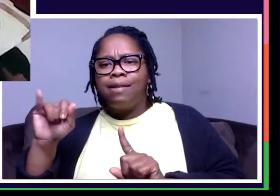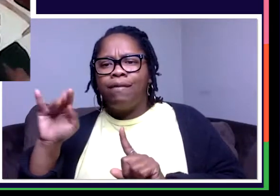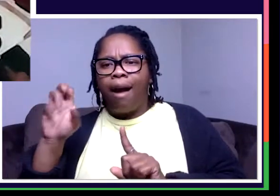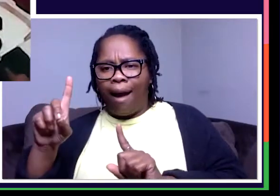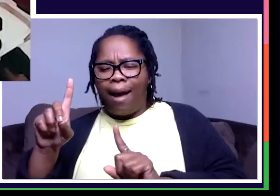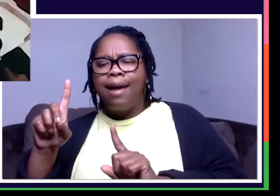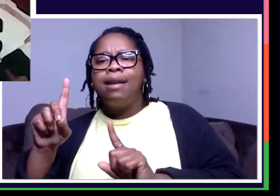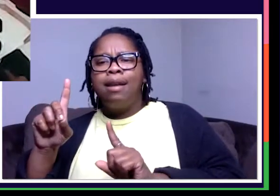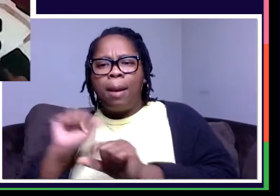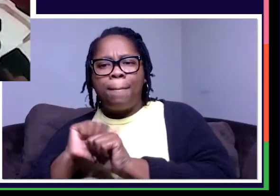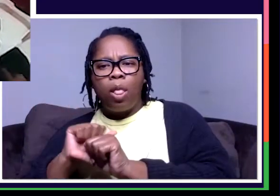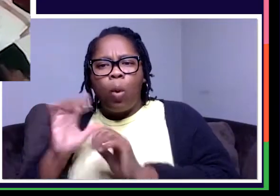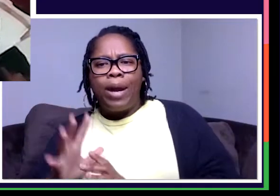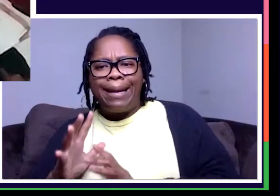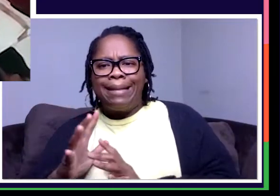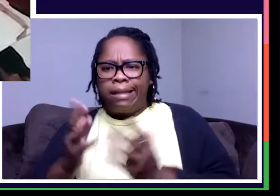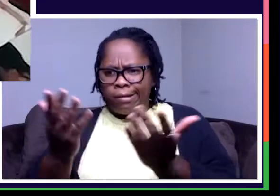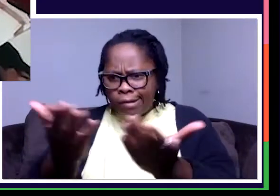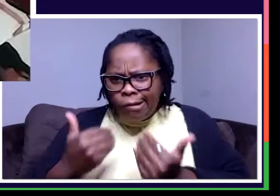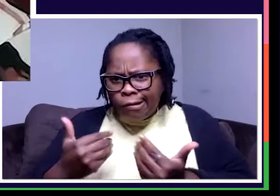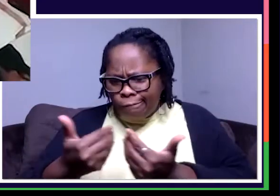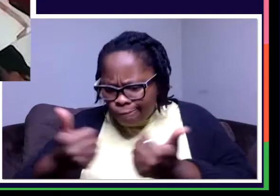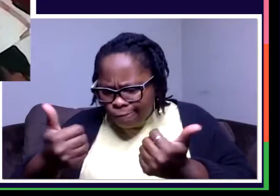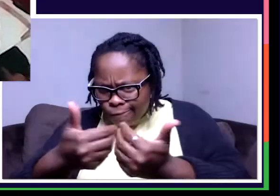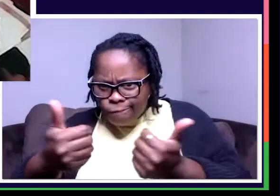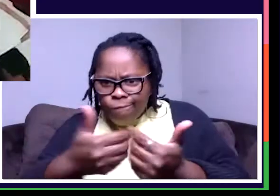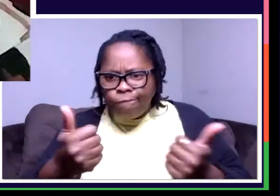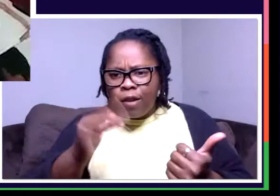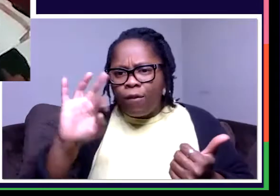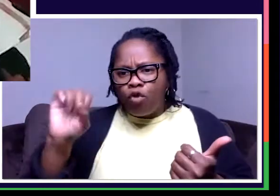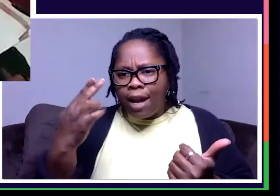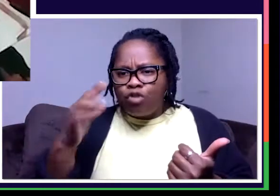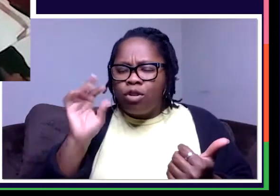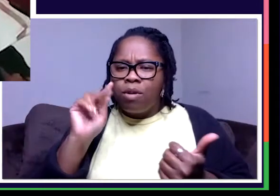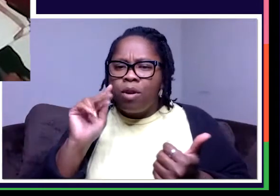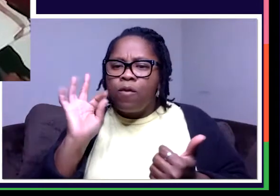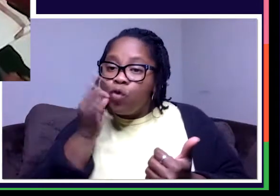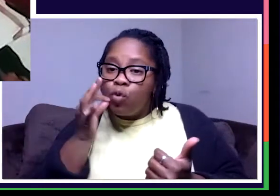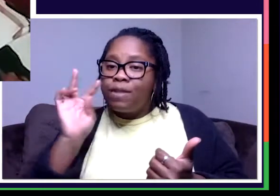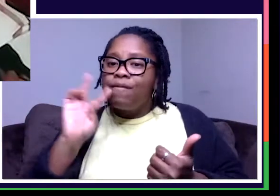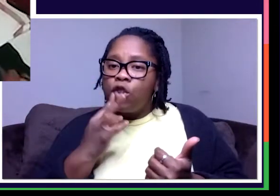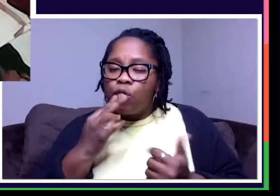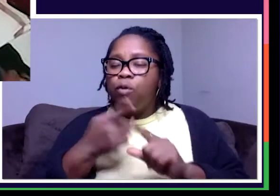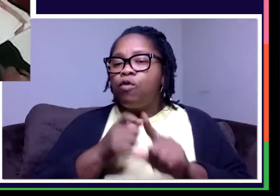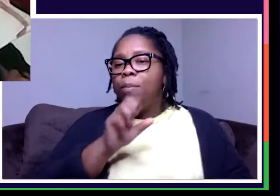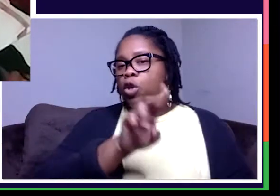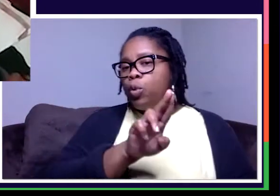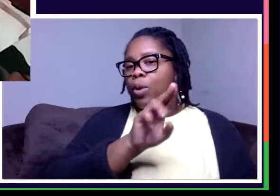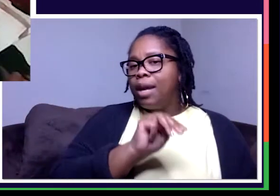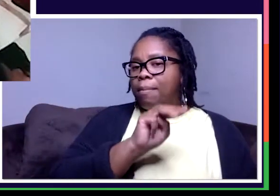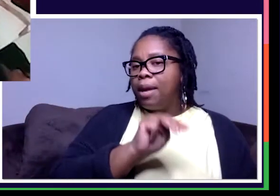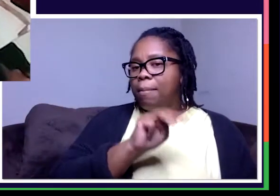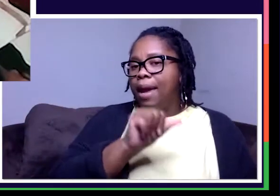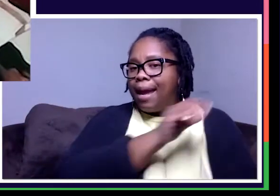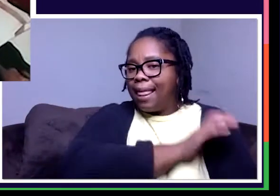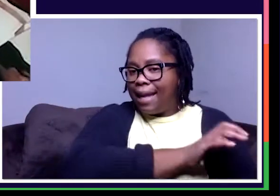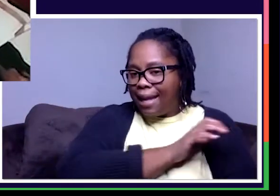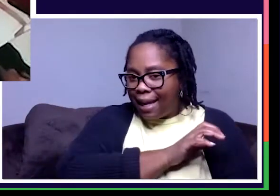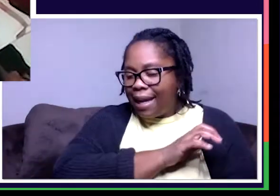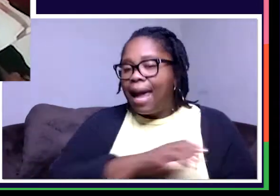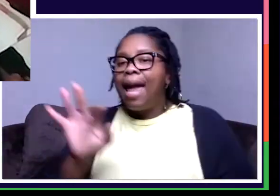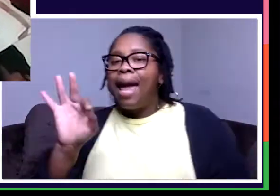employees sort fresh produce donated from UMMA Clinic and